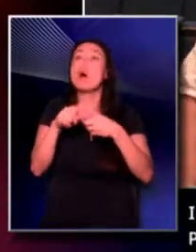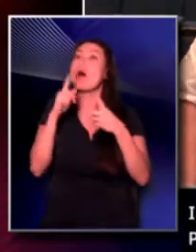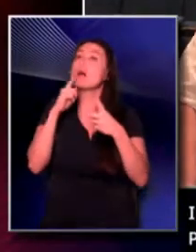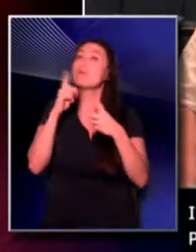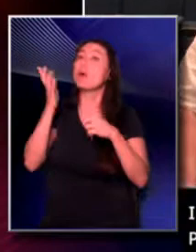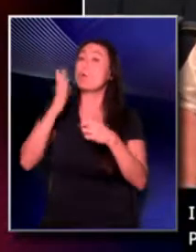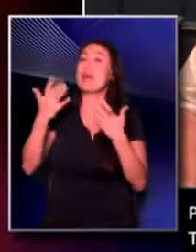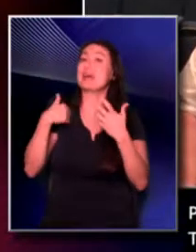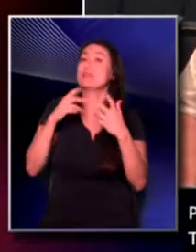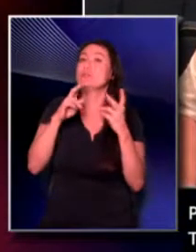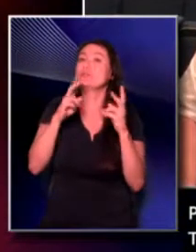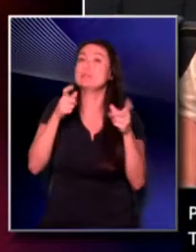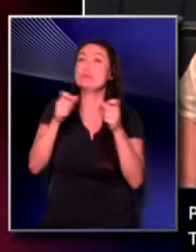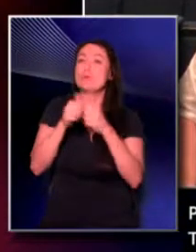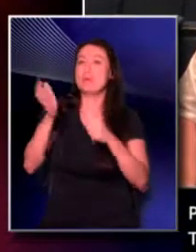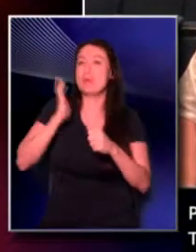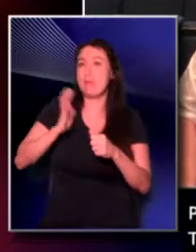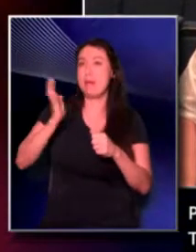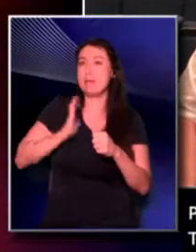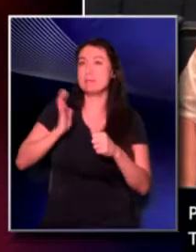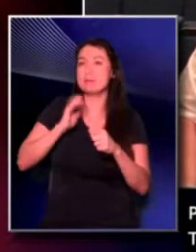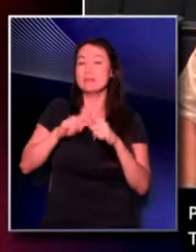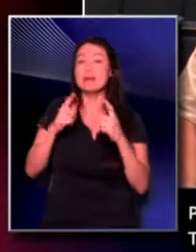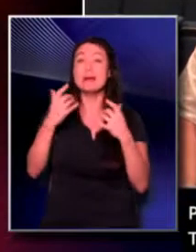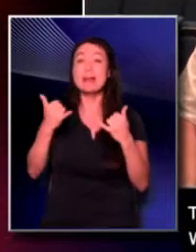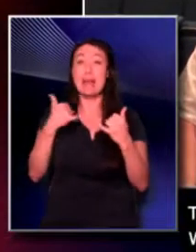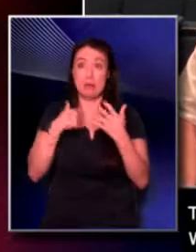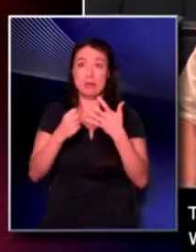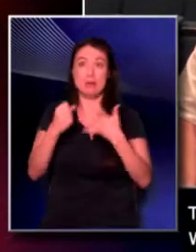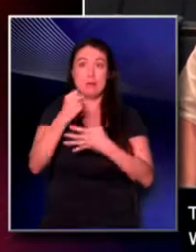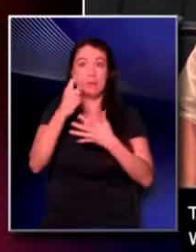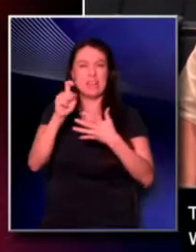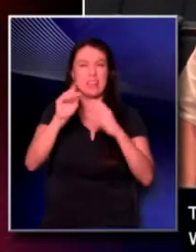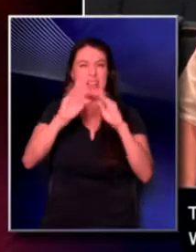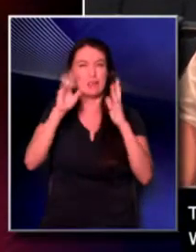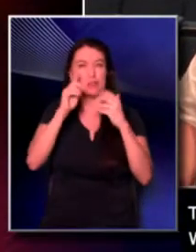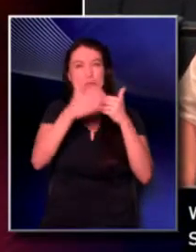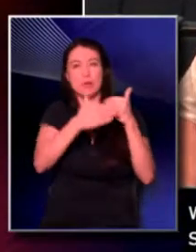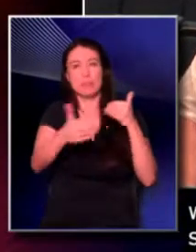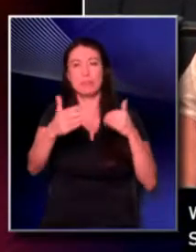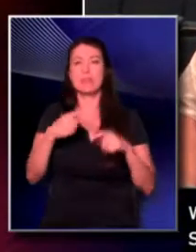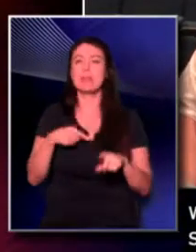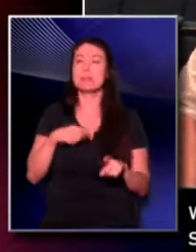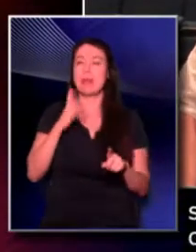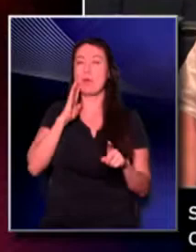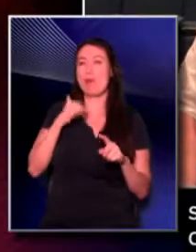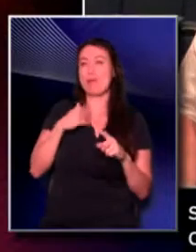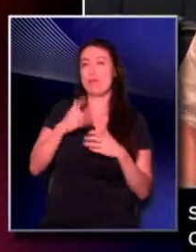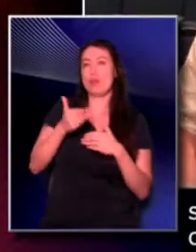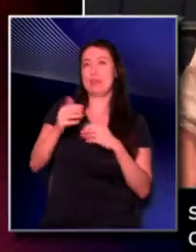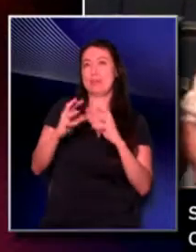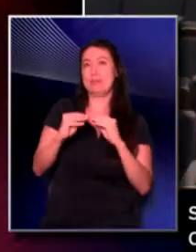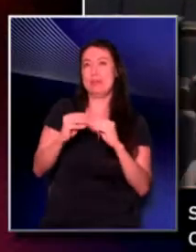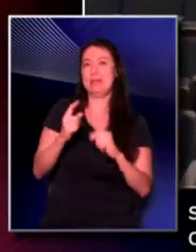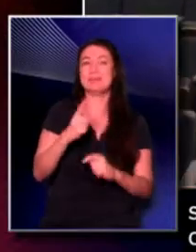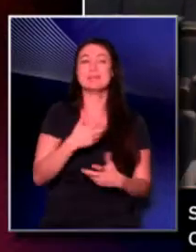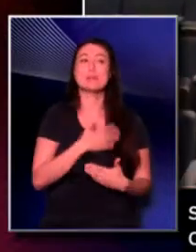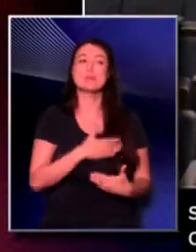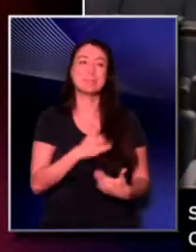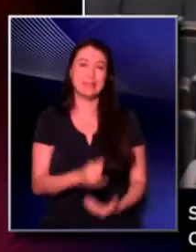that could be a potential that we would need clarification going forward. We'll have it for the next meeting. Appreciate that. Thank you.